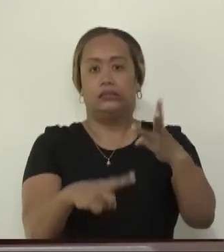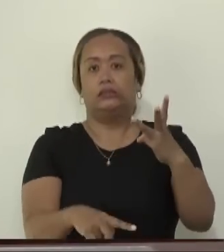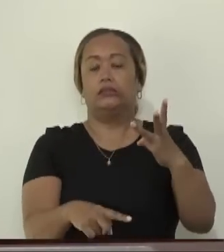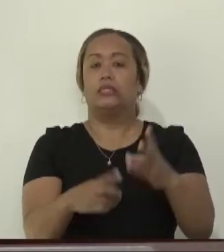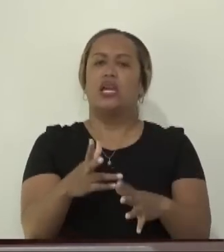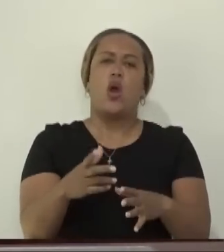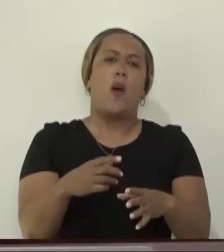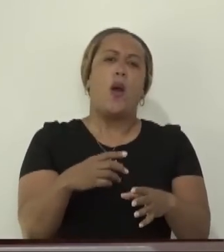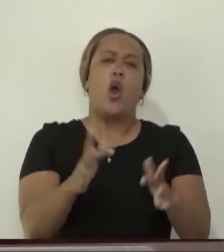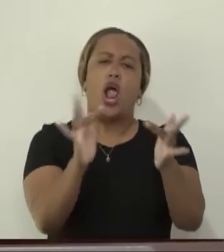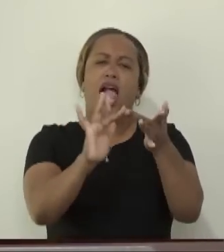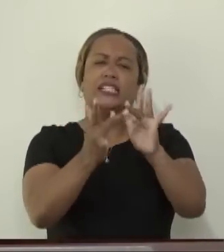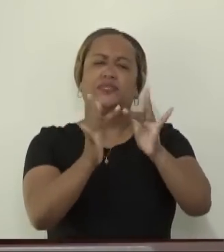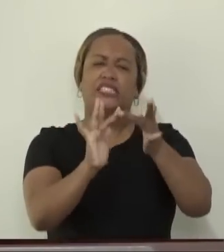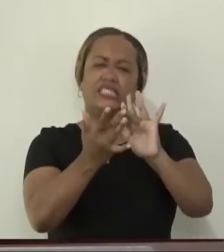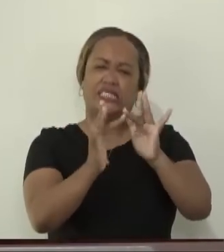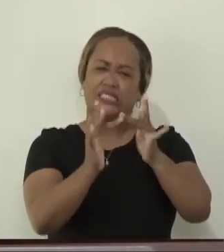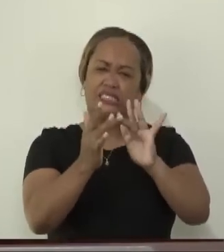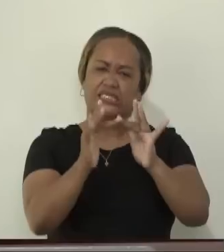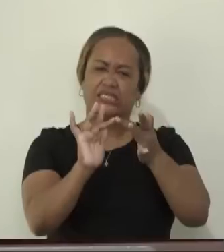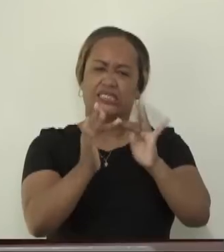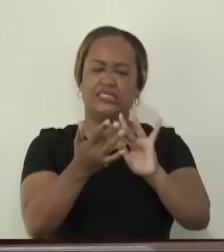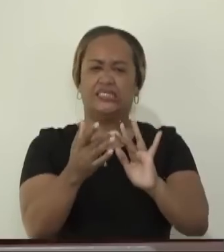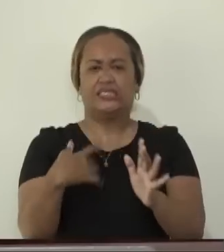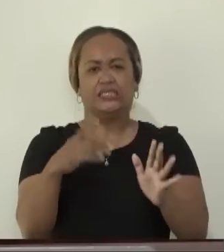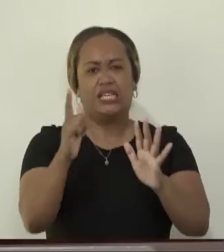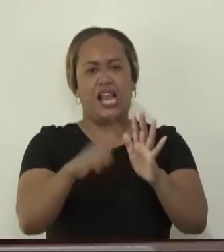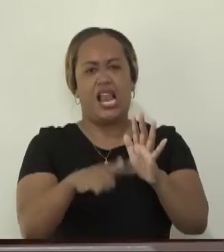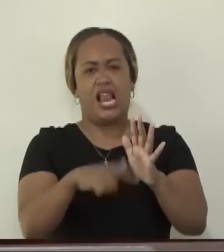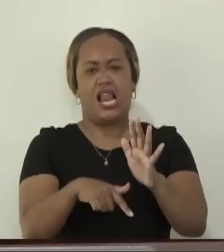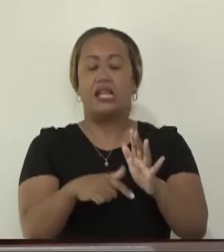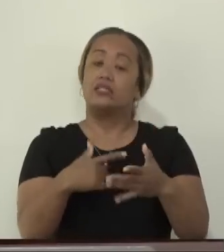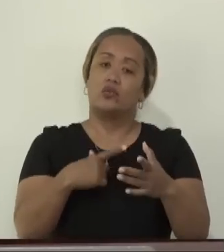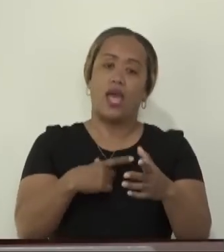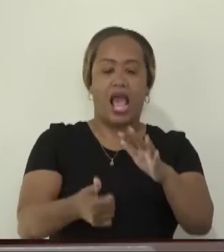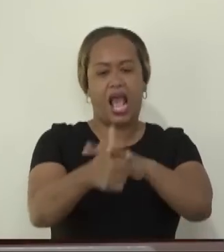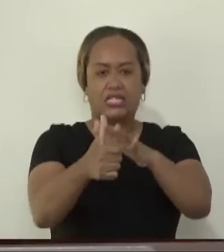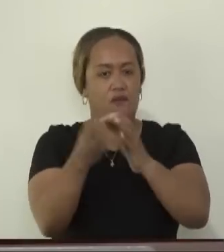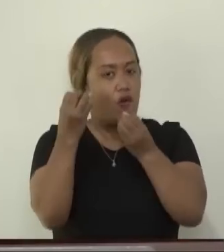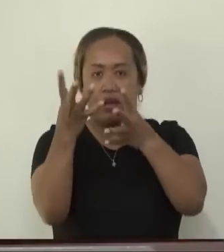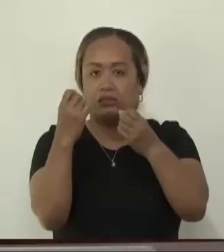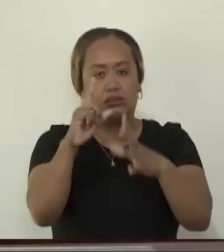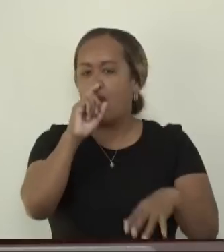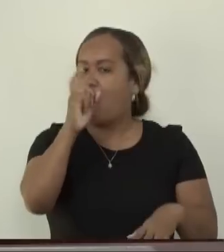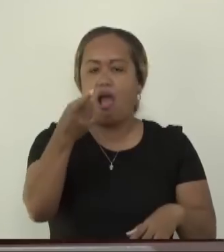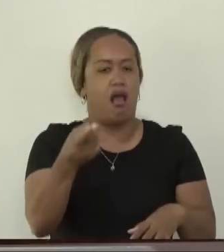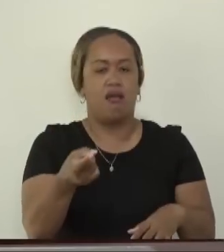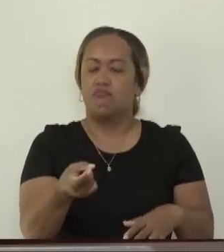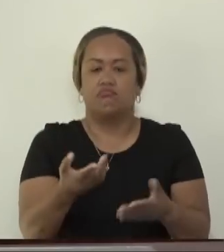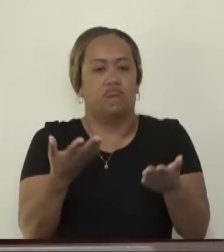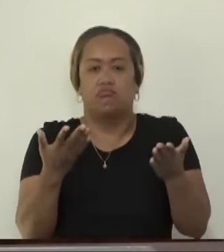poor connectivity in most of Honolulu, hindering access to information on government